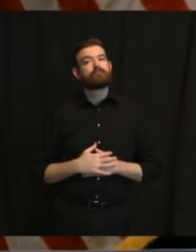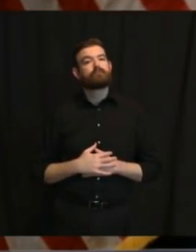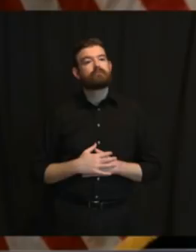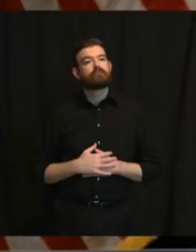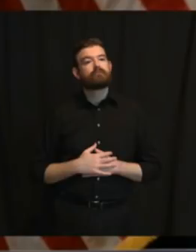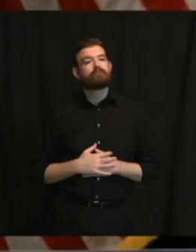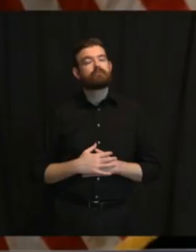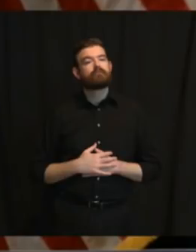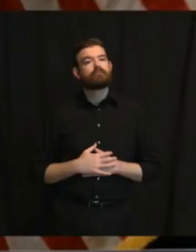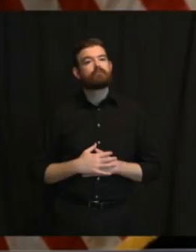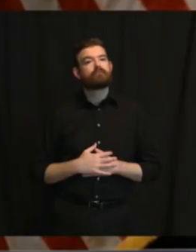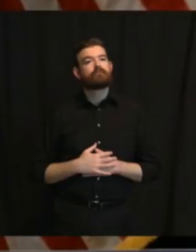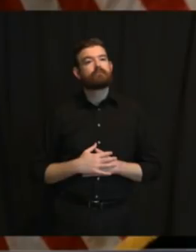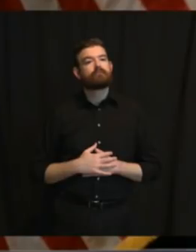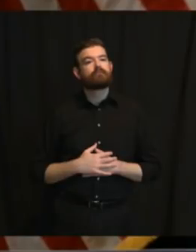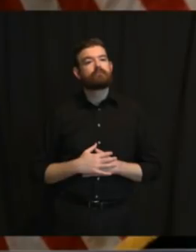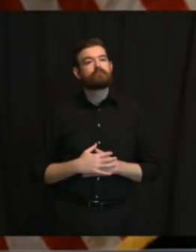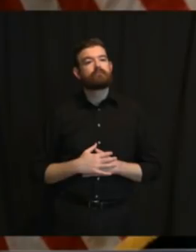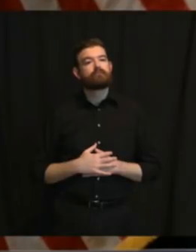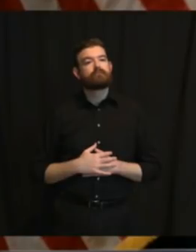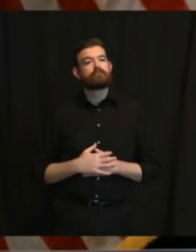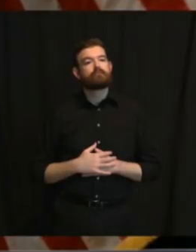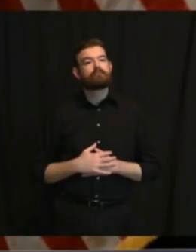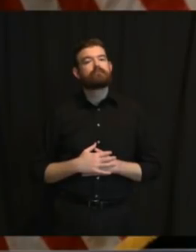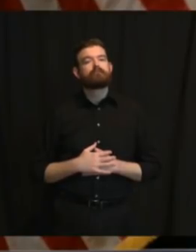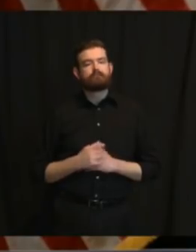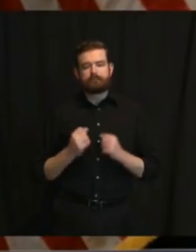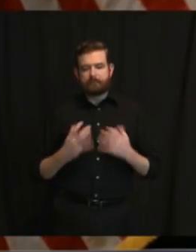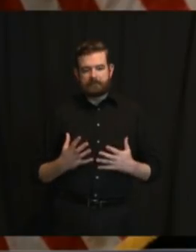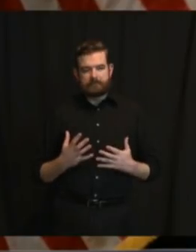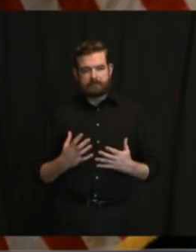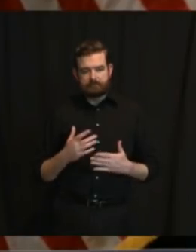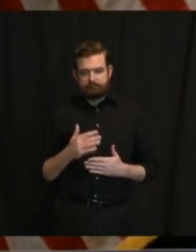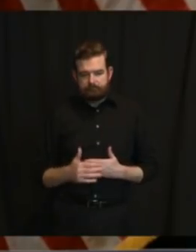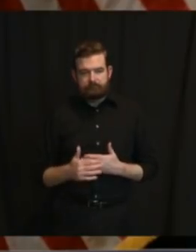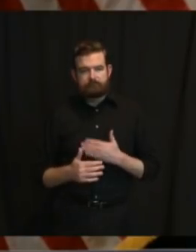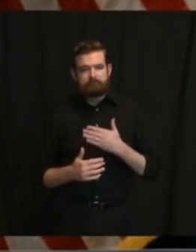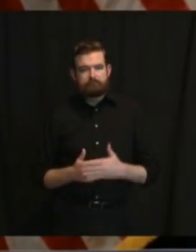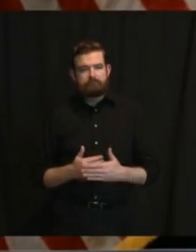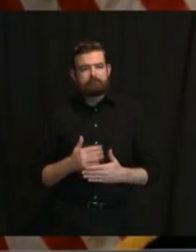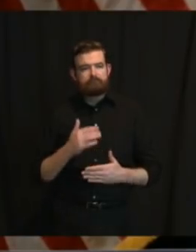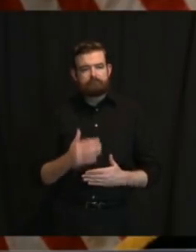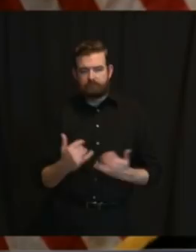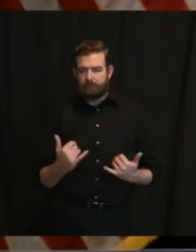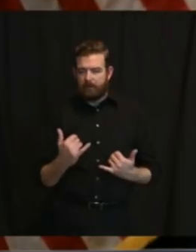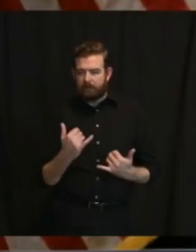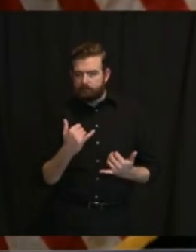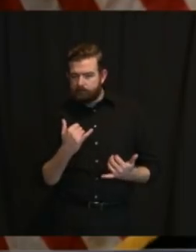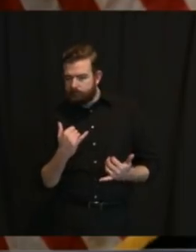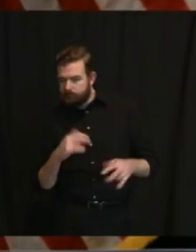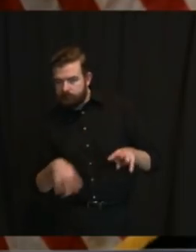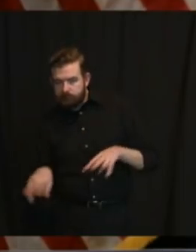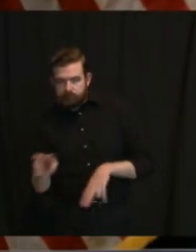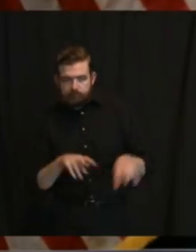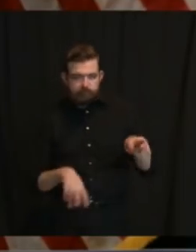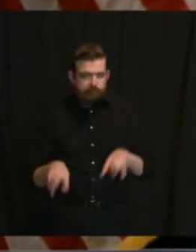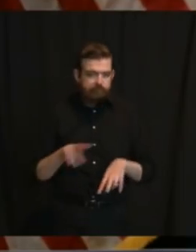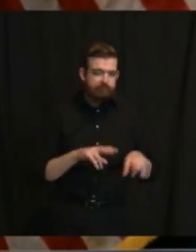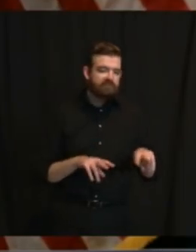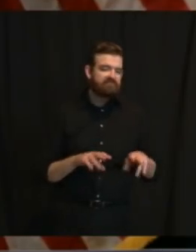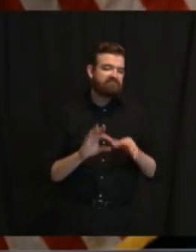earlier feasible steps that we're looking at right now that will give guidance, on sometime over the